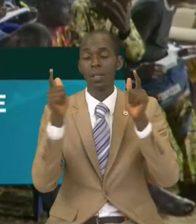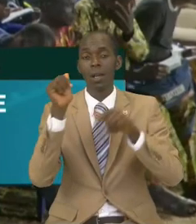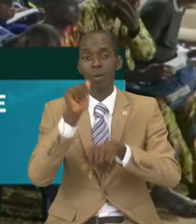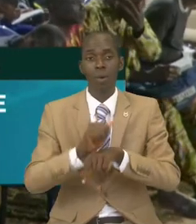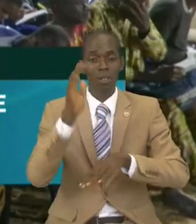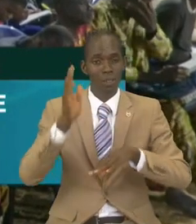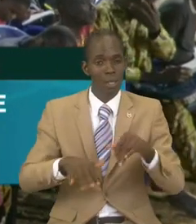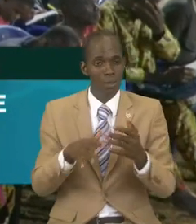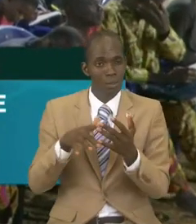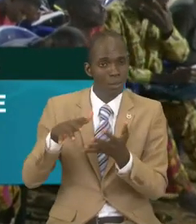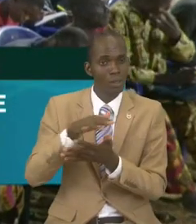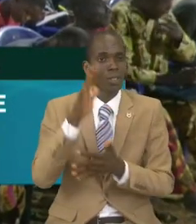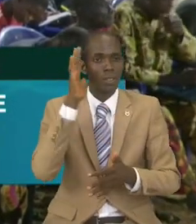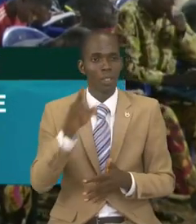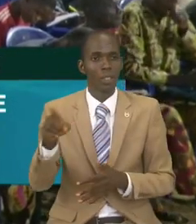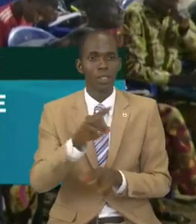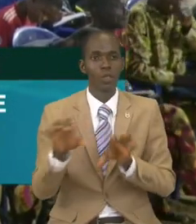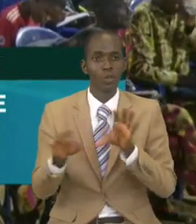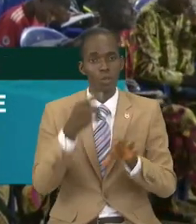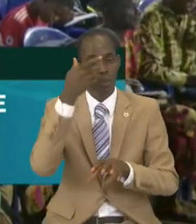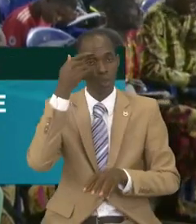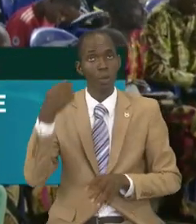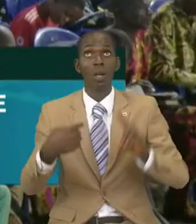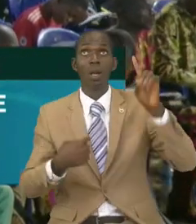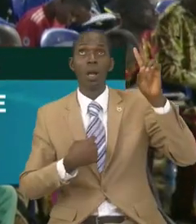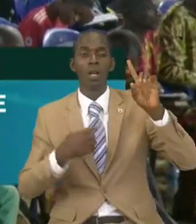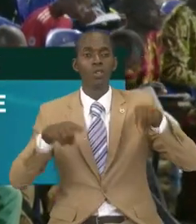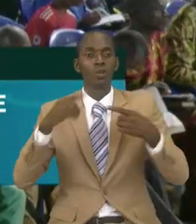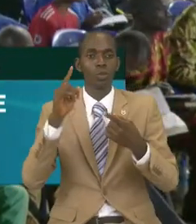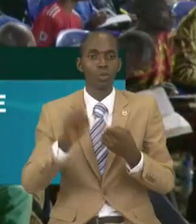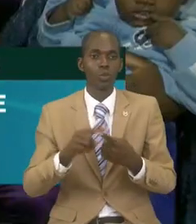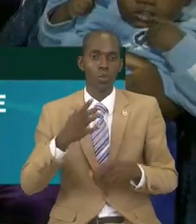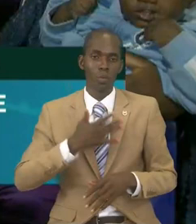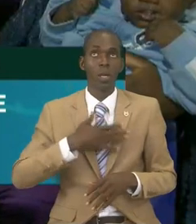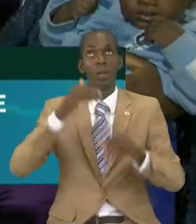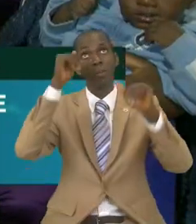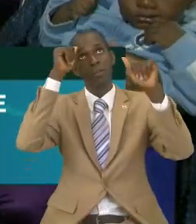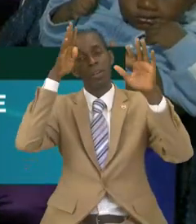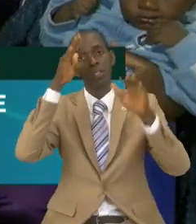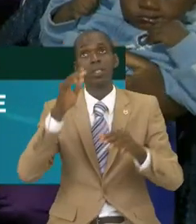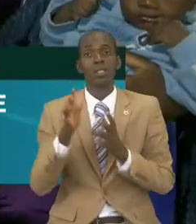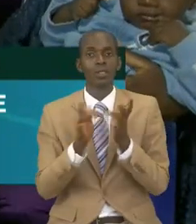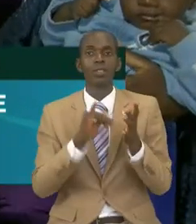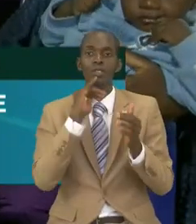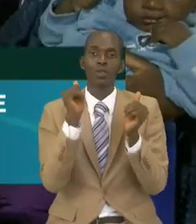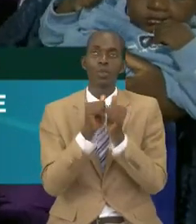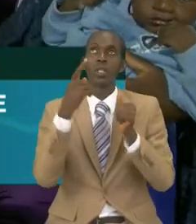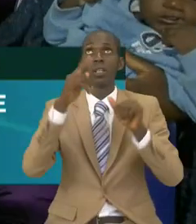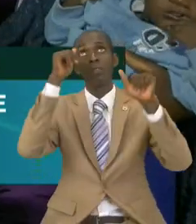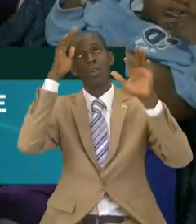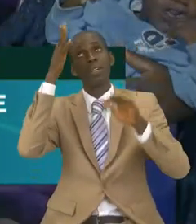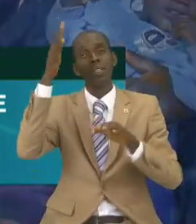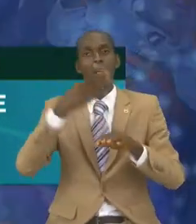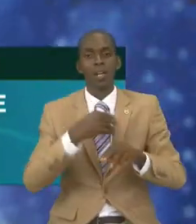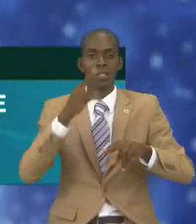these shall he do, because I go unto my Father. He's with the Father now, and he sits on the